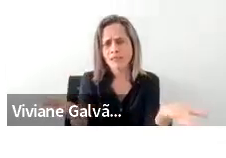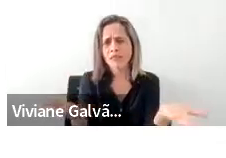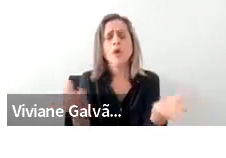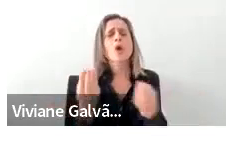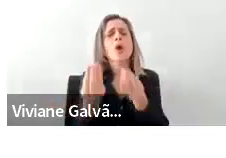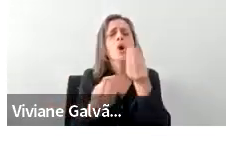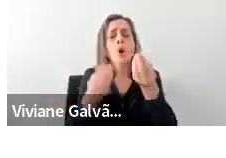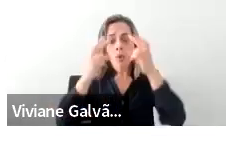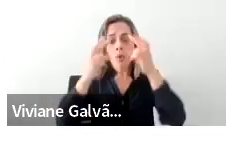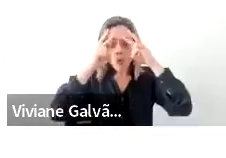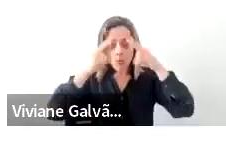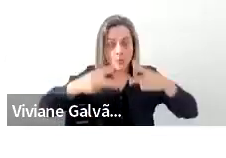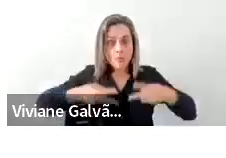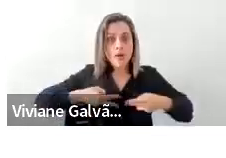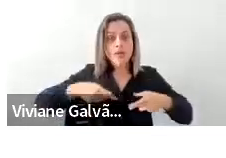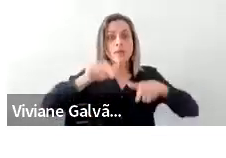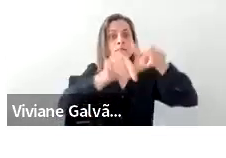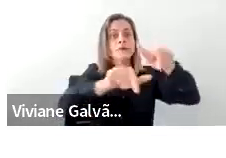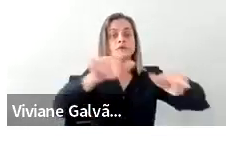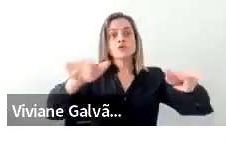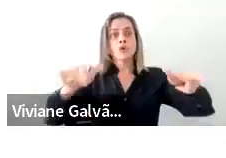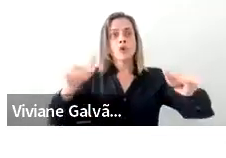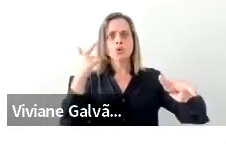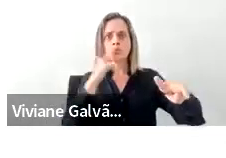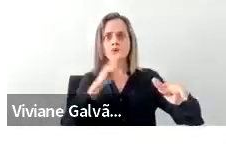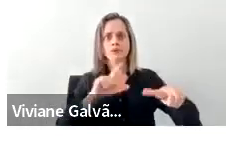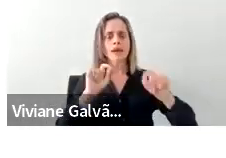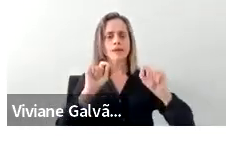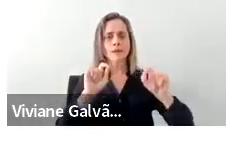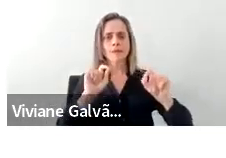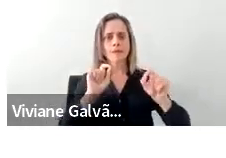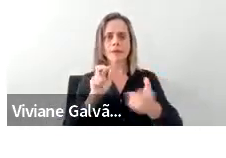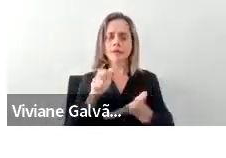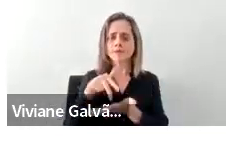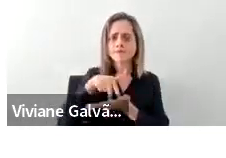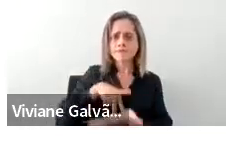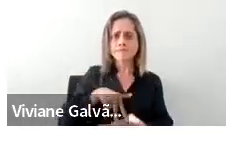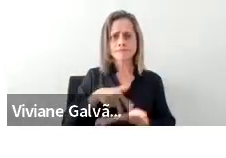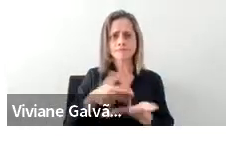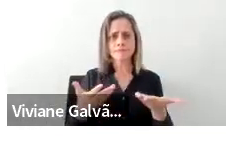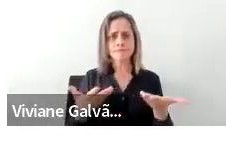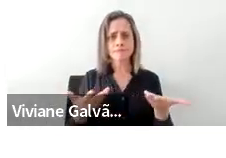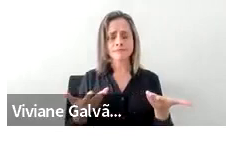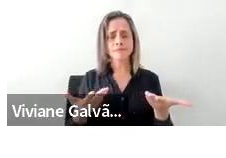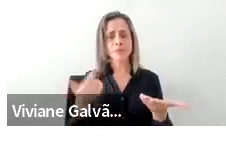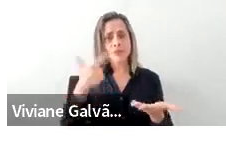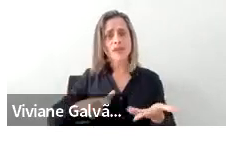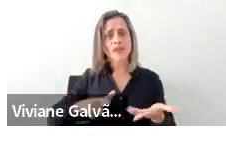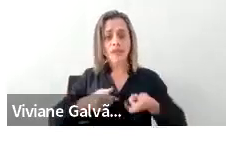not worthy and appropriate for their human nature.